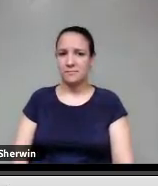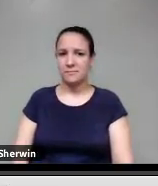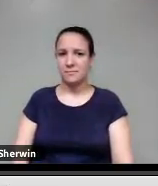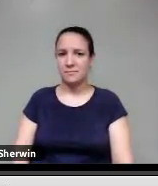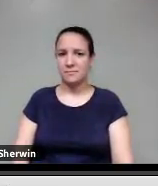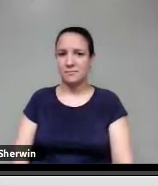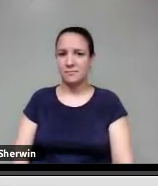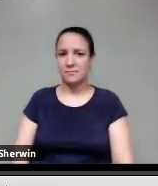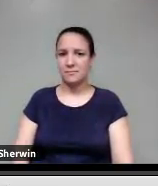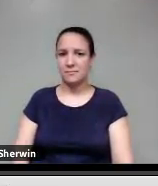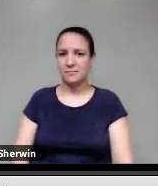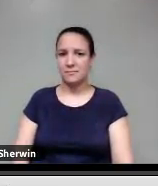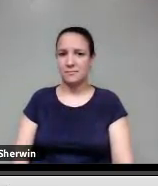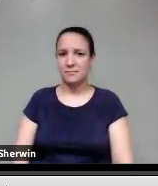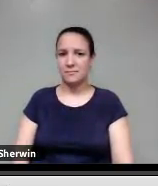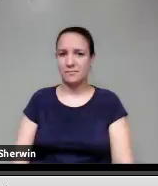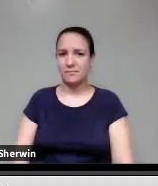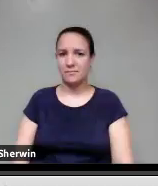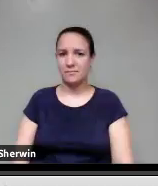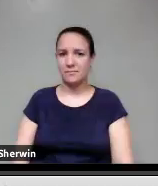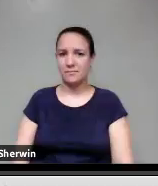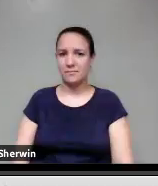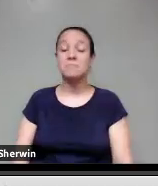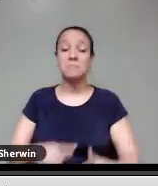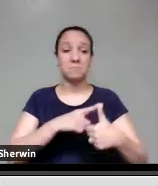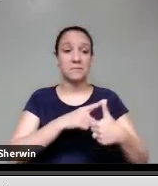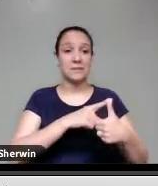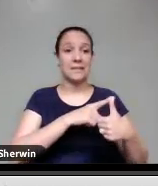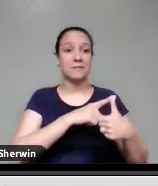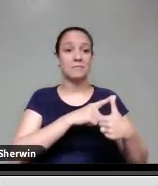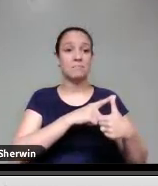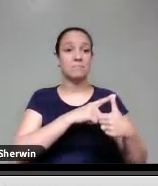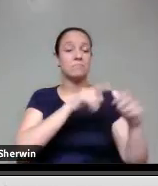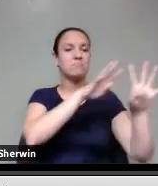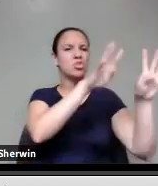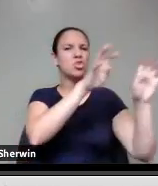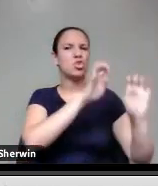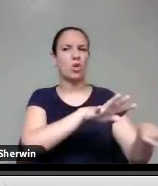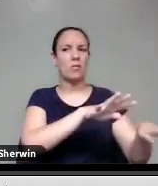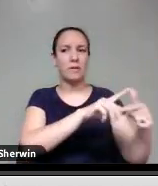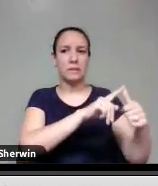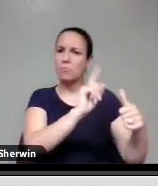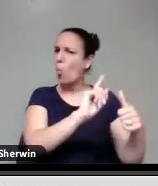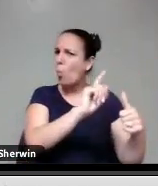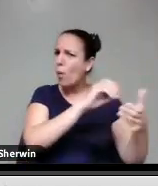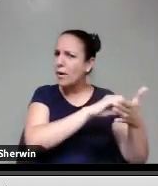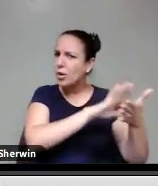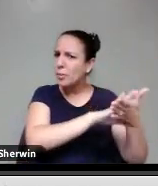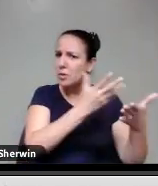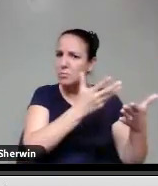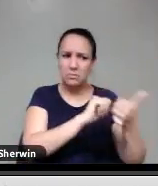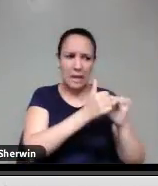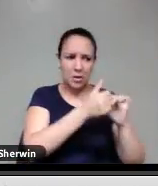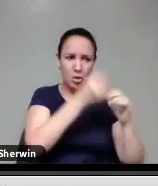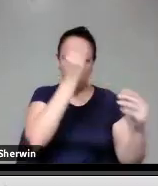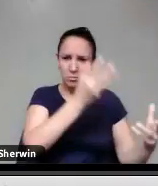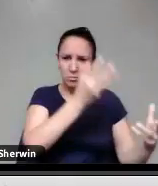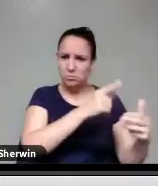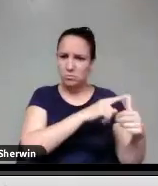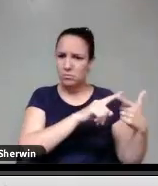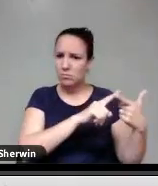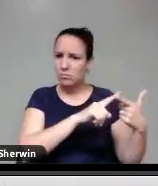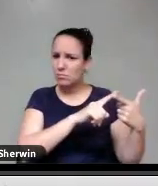programming. Surveys, Corsina said, absolutely. And where would you put those surveys, Corsina? And I think Danielle said